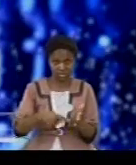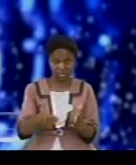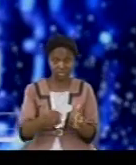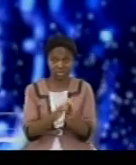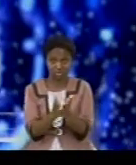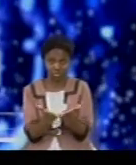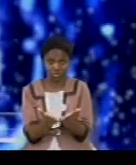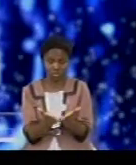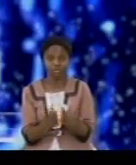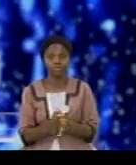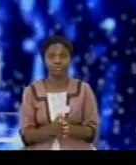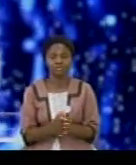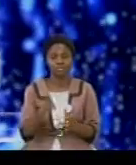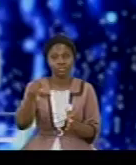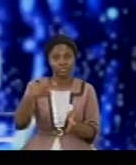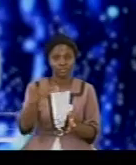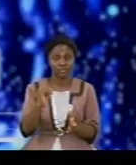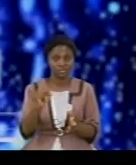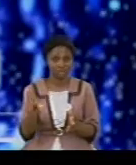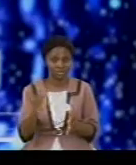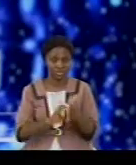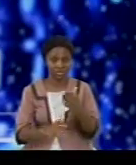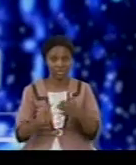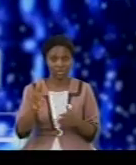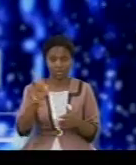1. And there we see